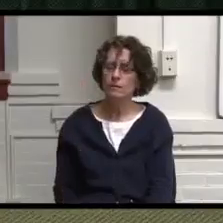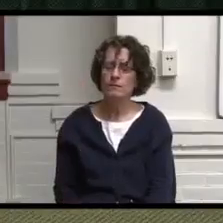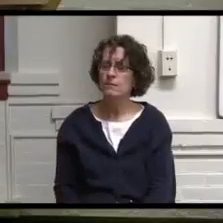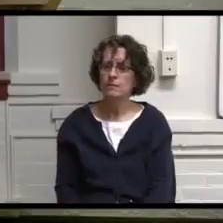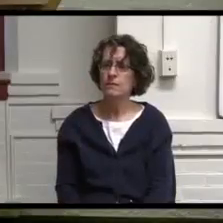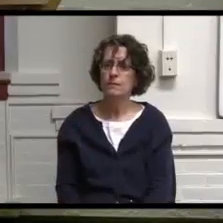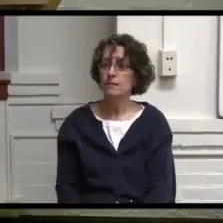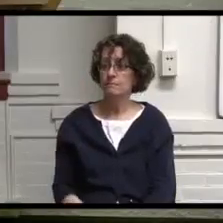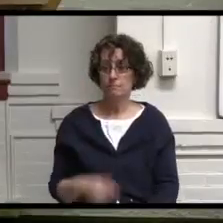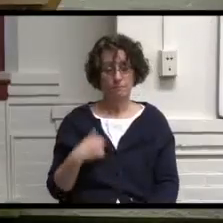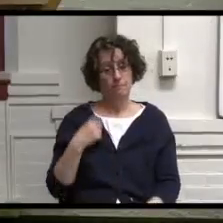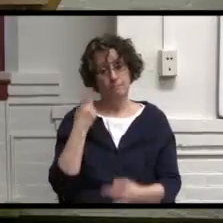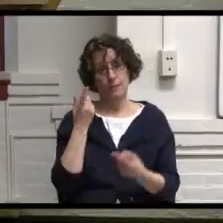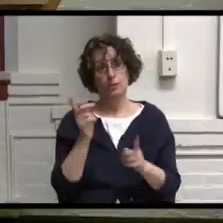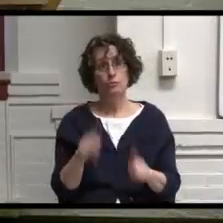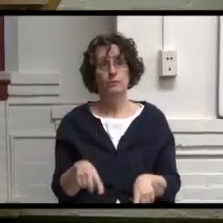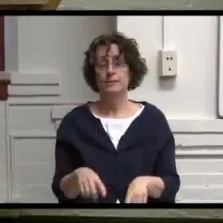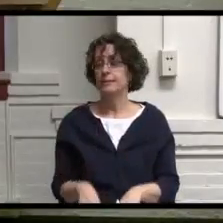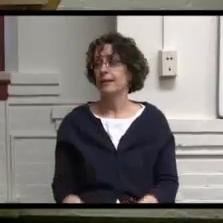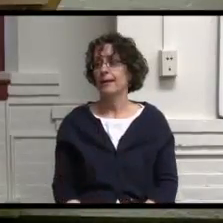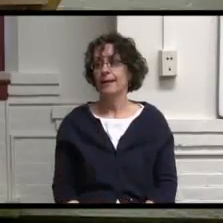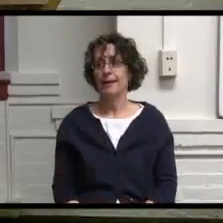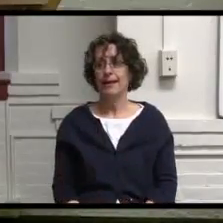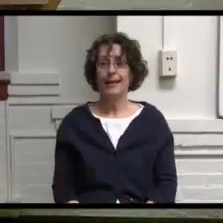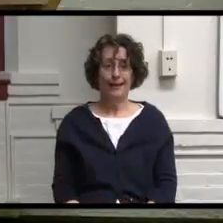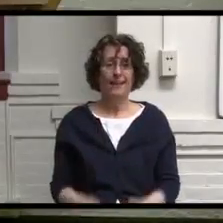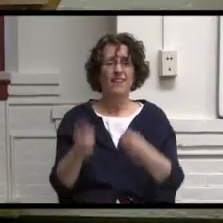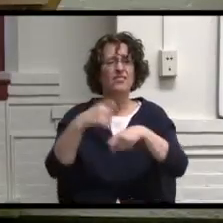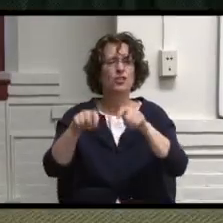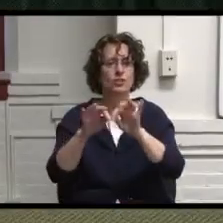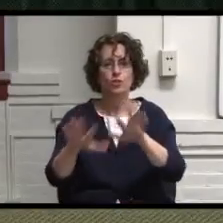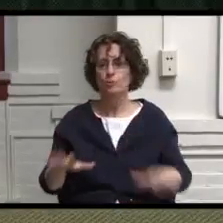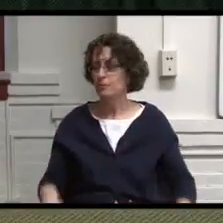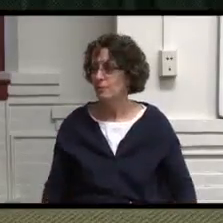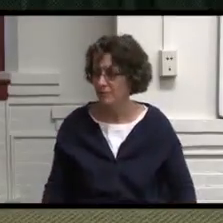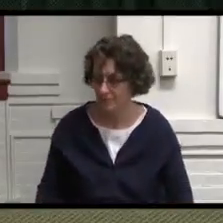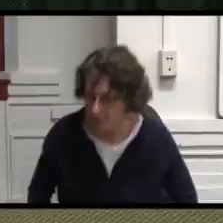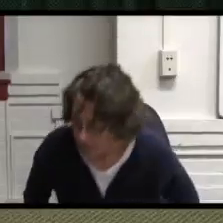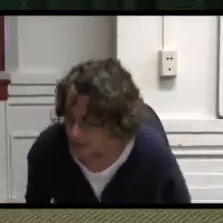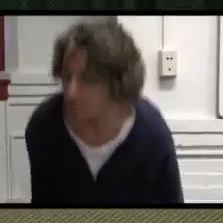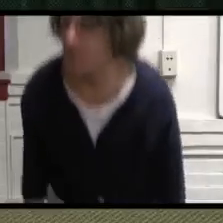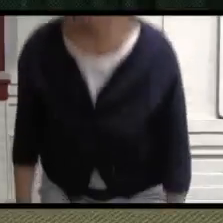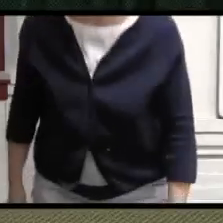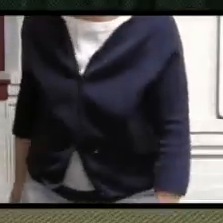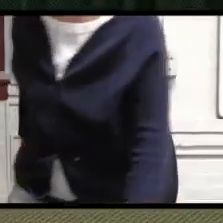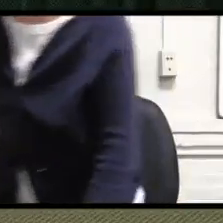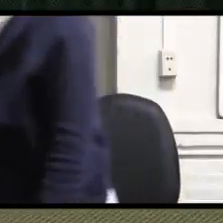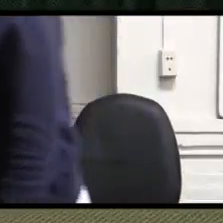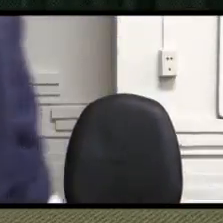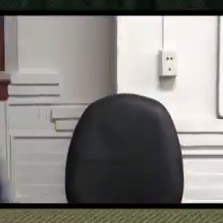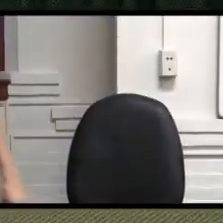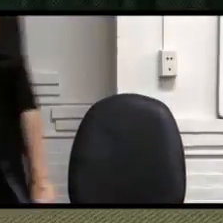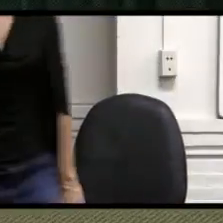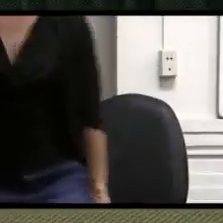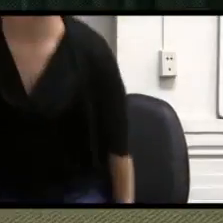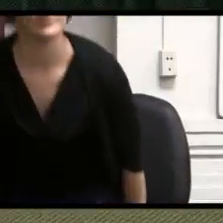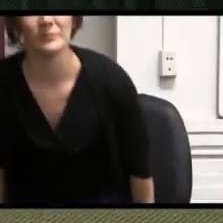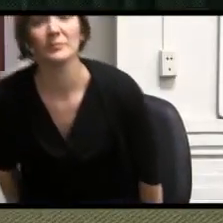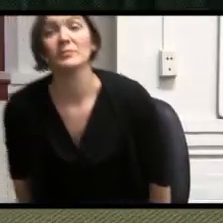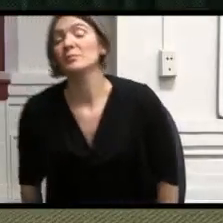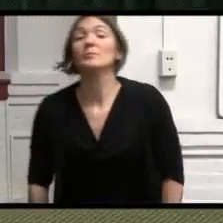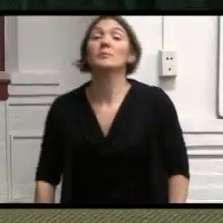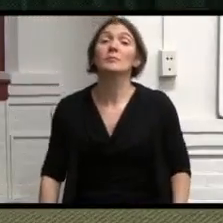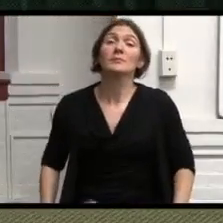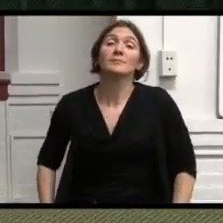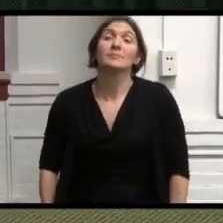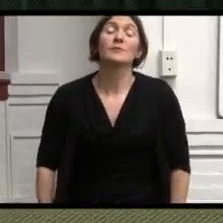just I'm not going to argue with you. good. Well, I'll push for that, so. Yeah. But First action of the committee. make sure the